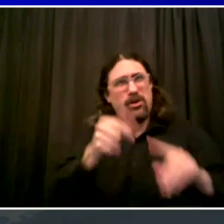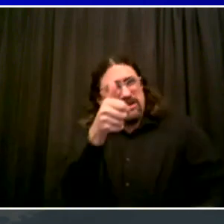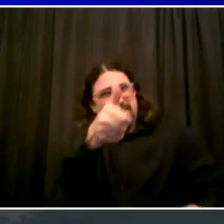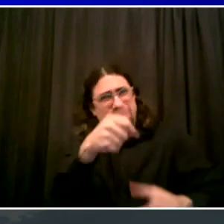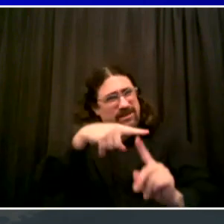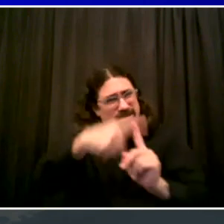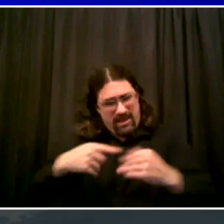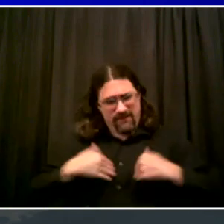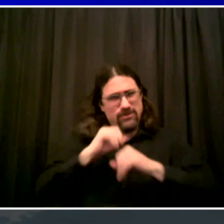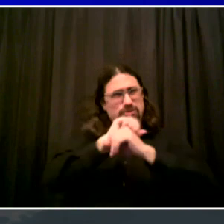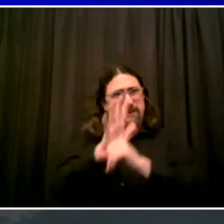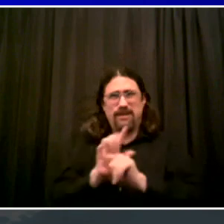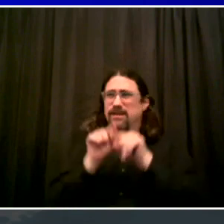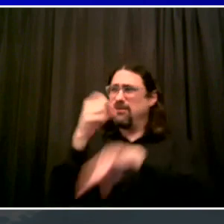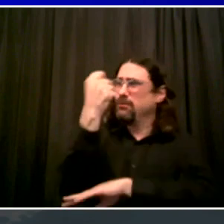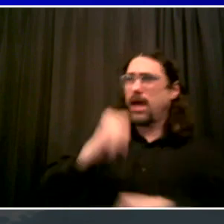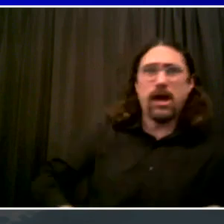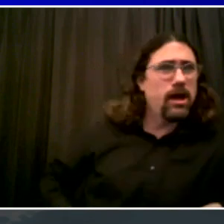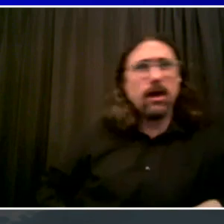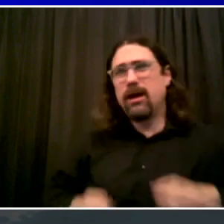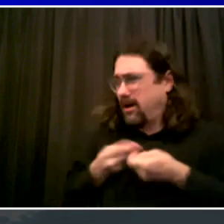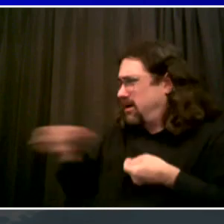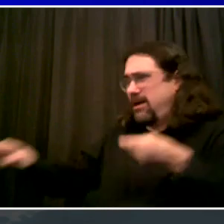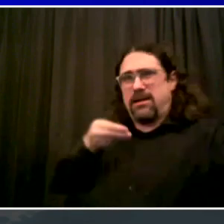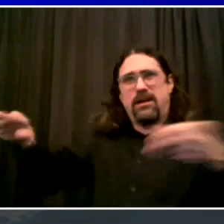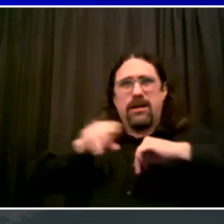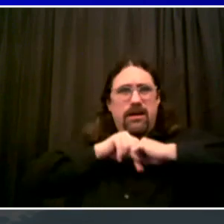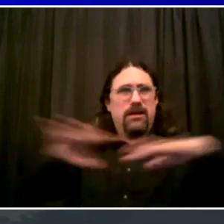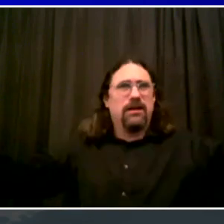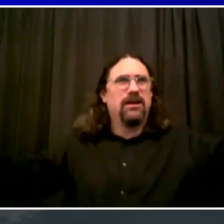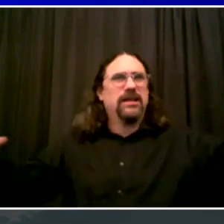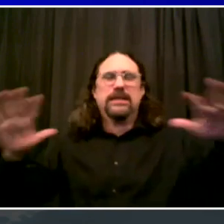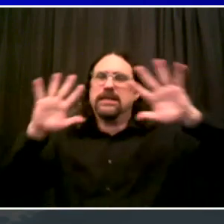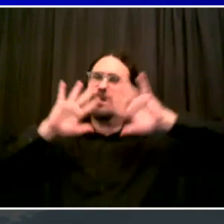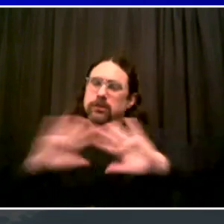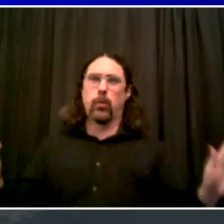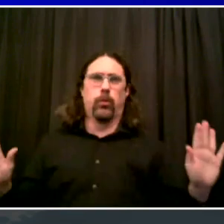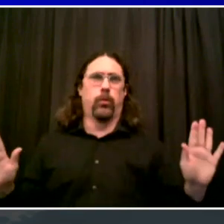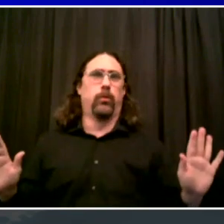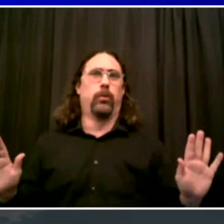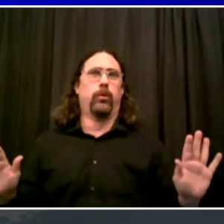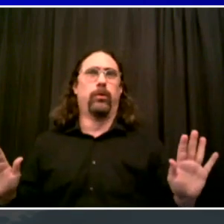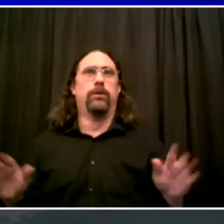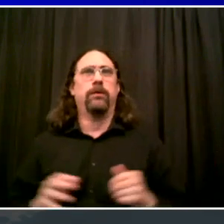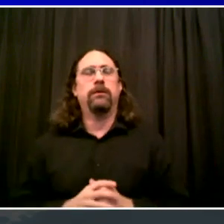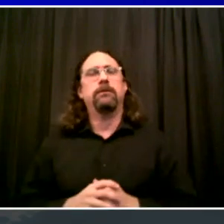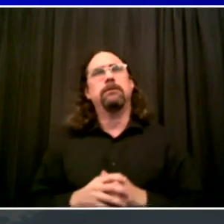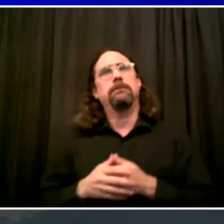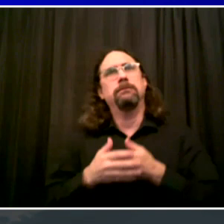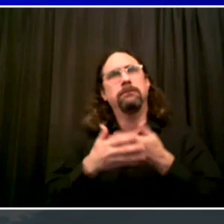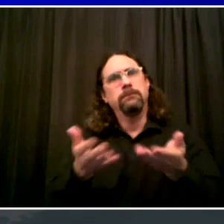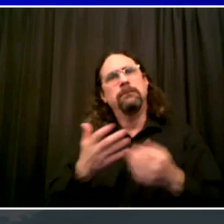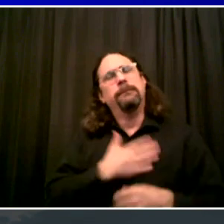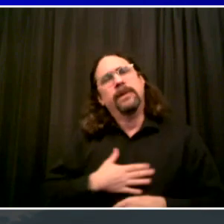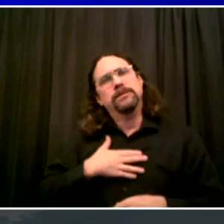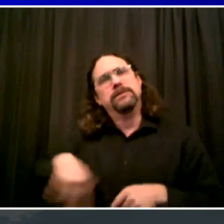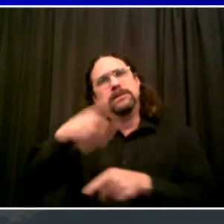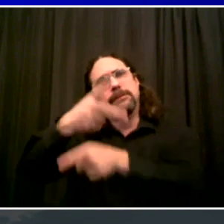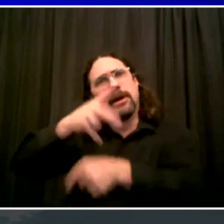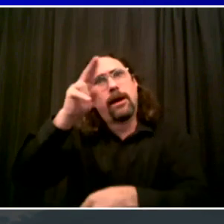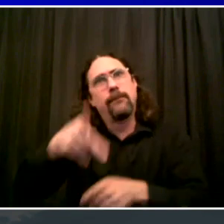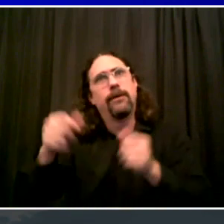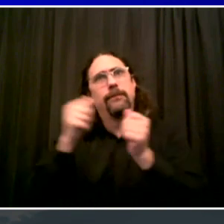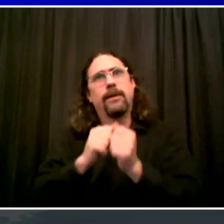that clear understanding. Social distancing, face coverings, we gotta get back to that discipline. So if you have been at a protest,